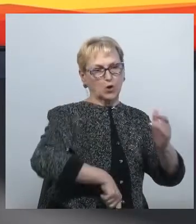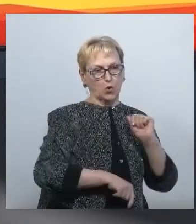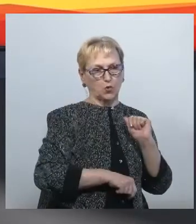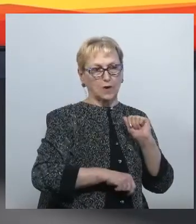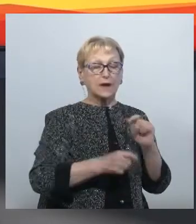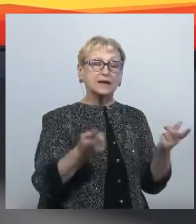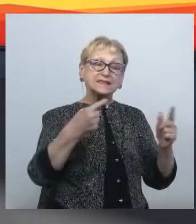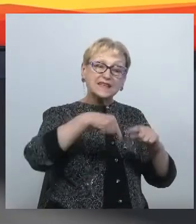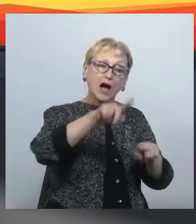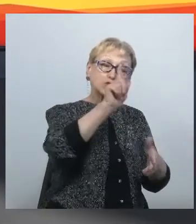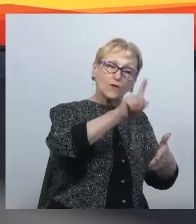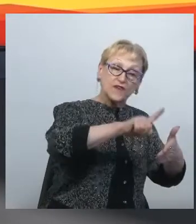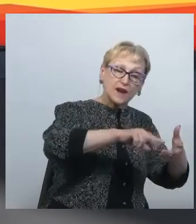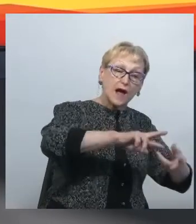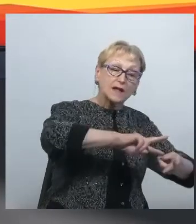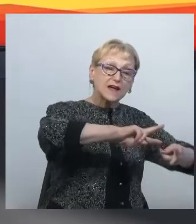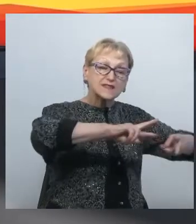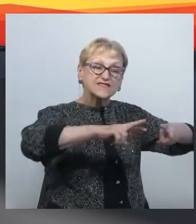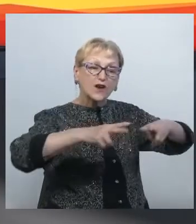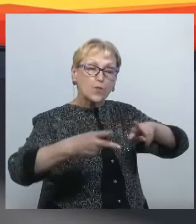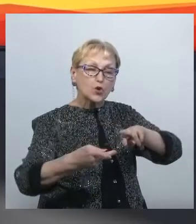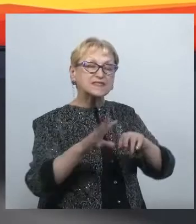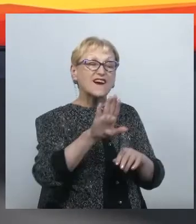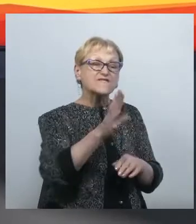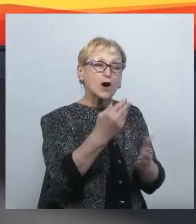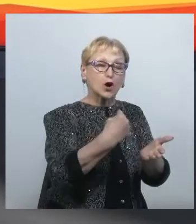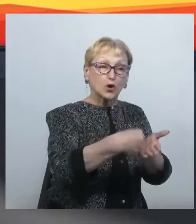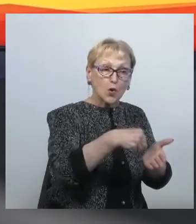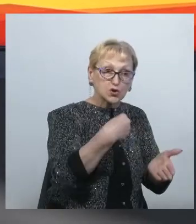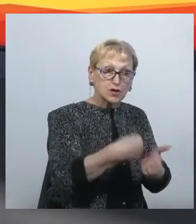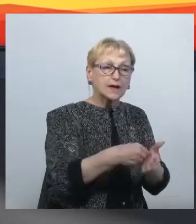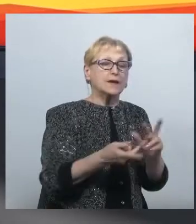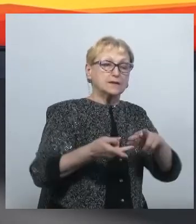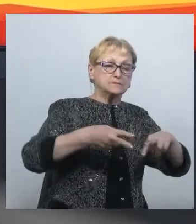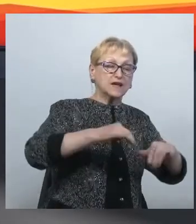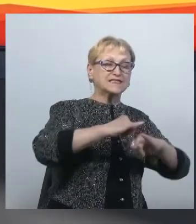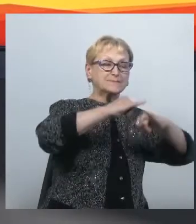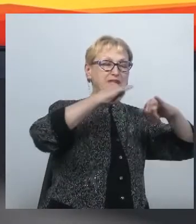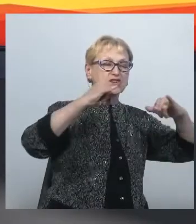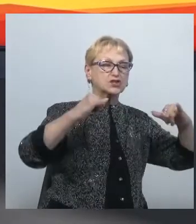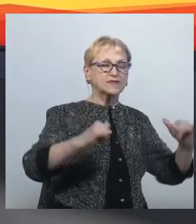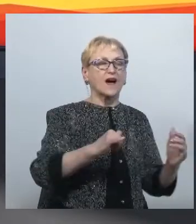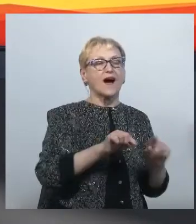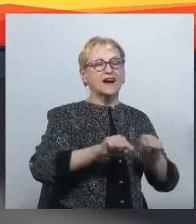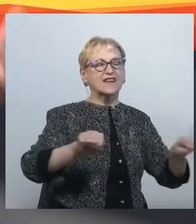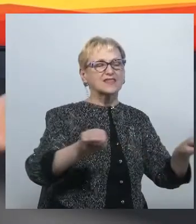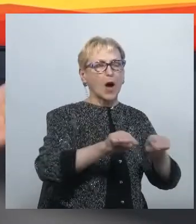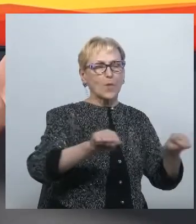trust, and then trust is transformed into money via increase of audience